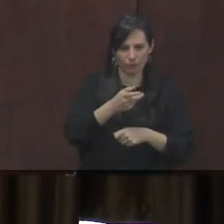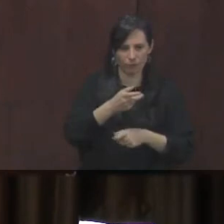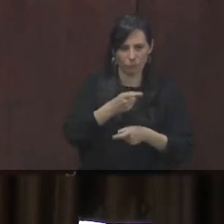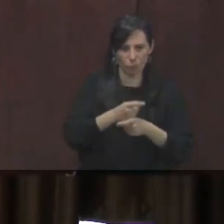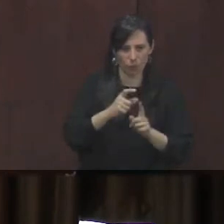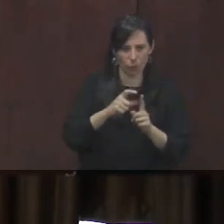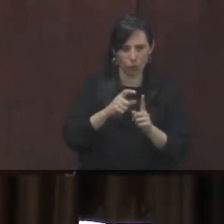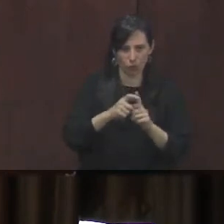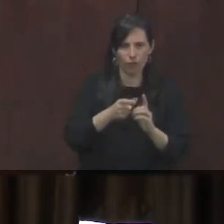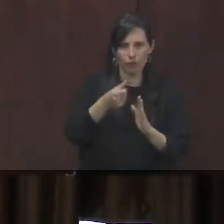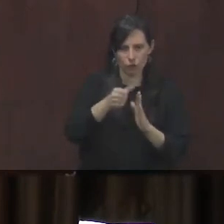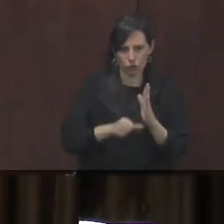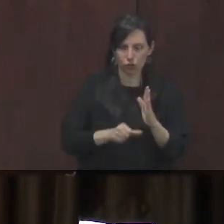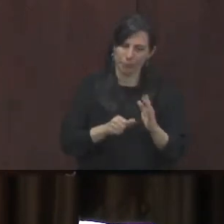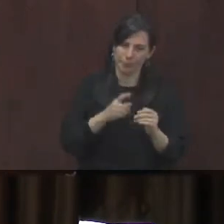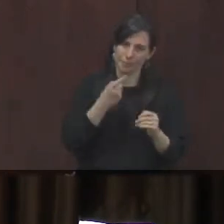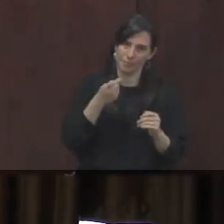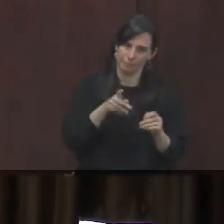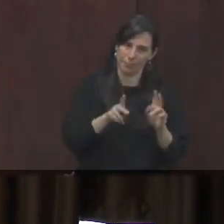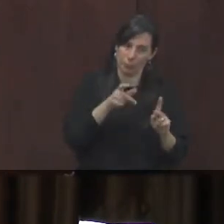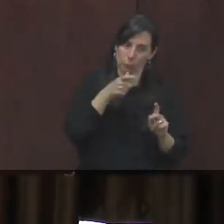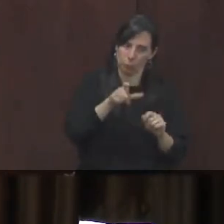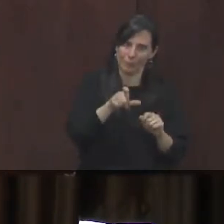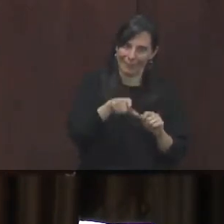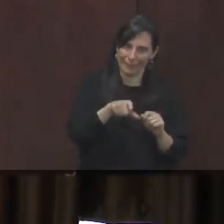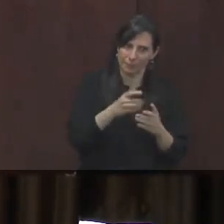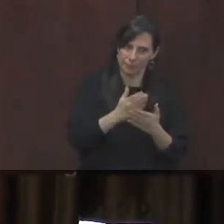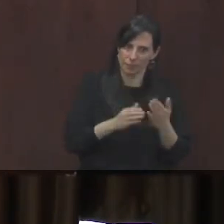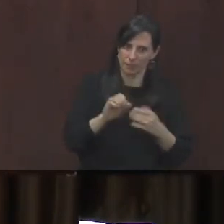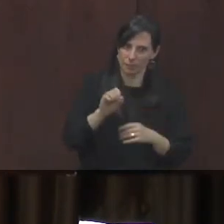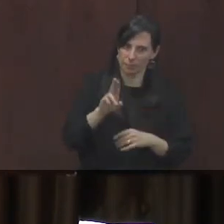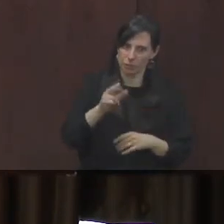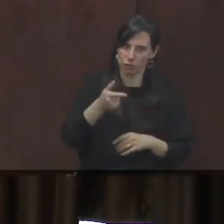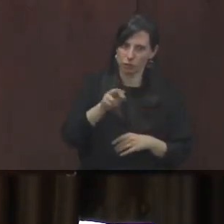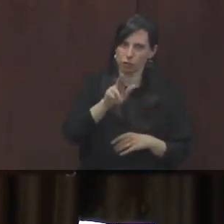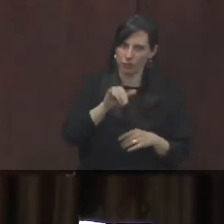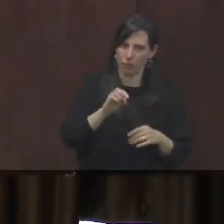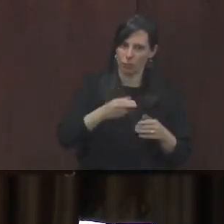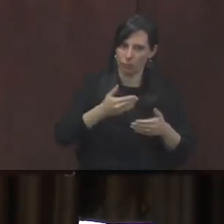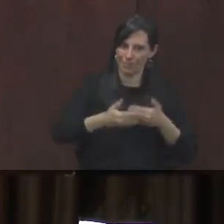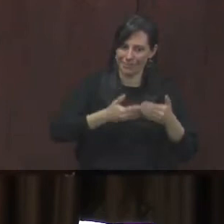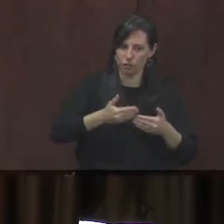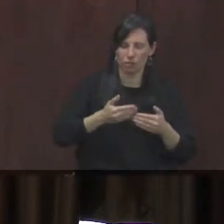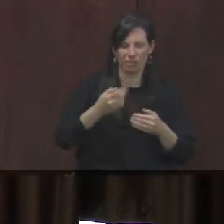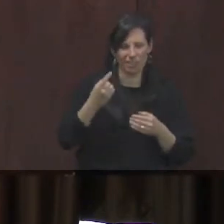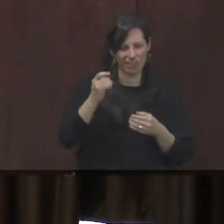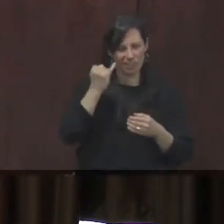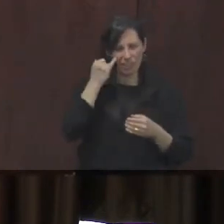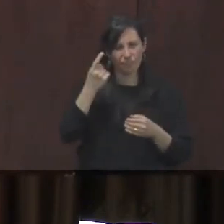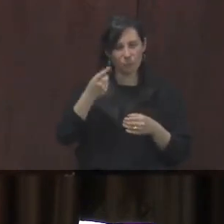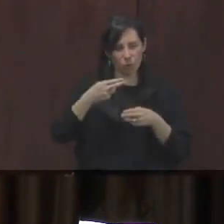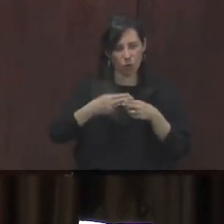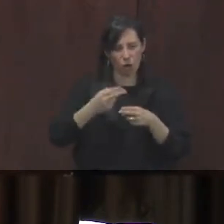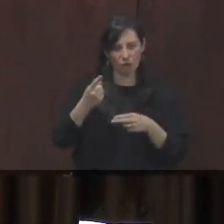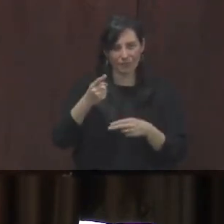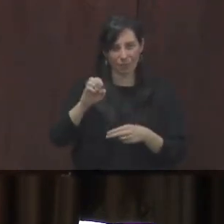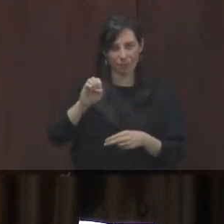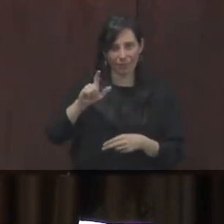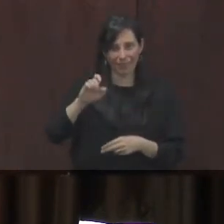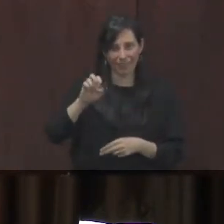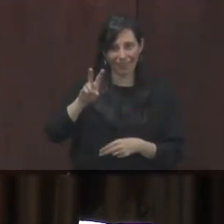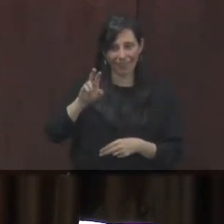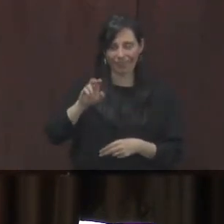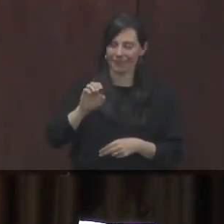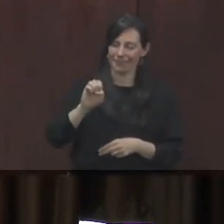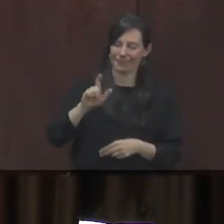to the people who were needing them, and we have to be mindful that when we term something elective, it only means that it's not a hyper emergency.